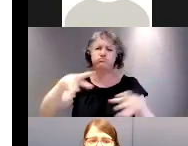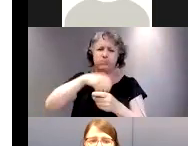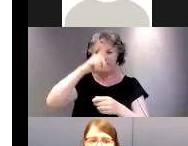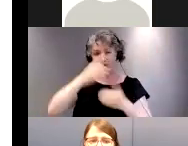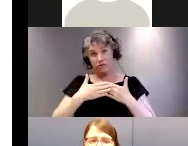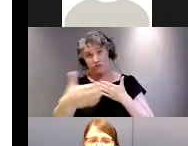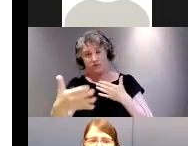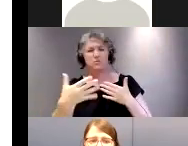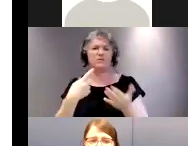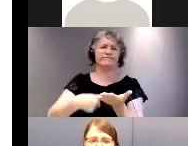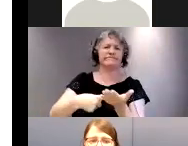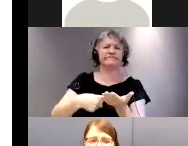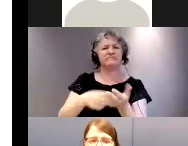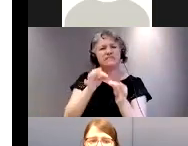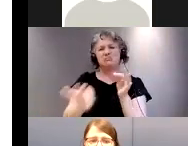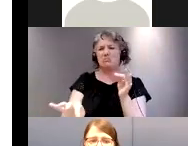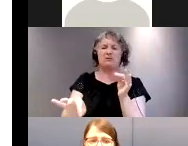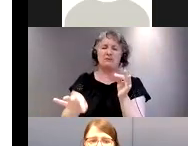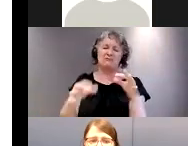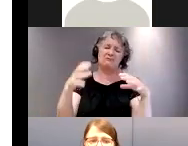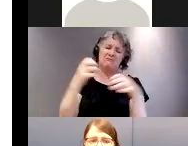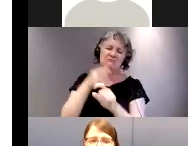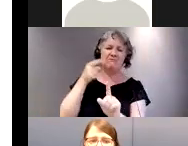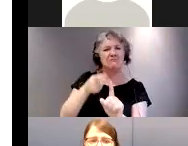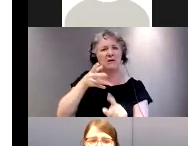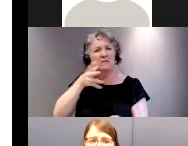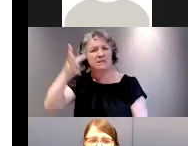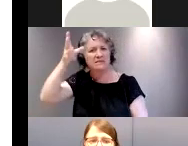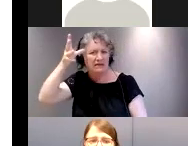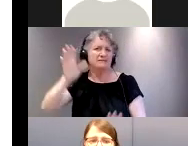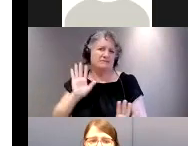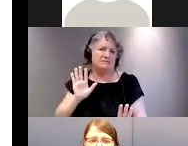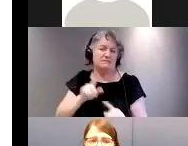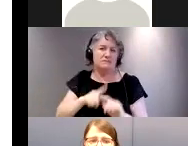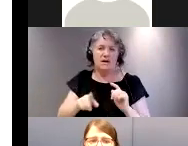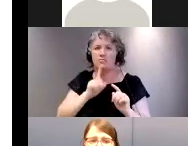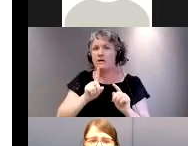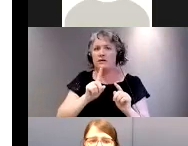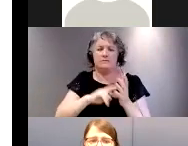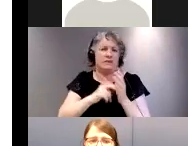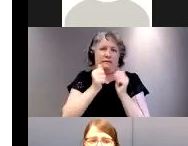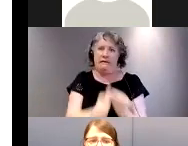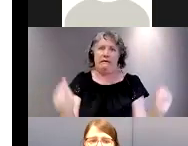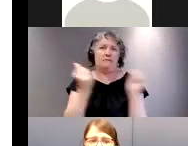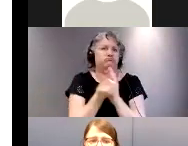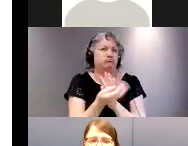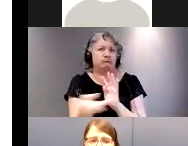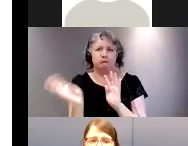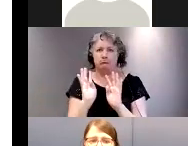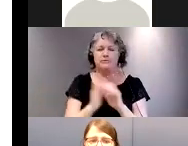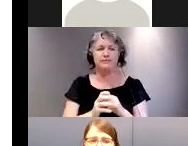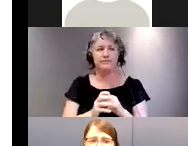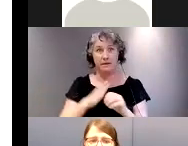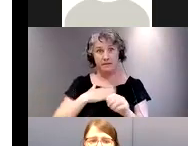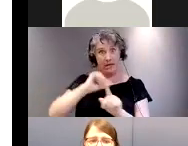family. But simplicity today, I'll kind of talk about moms and dads. And I get very different